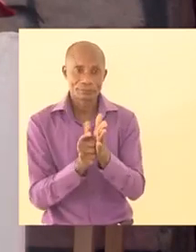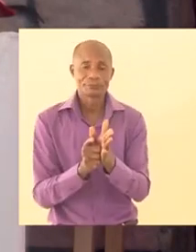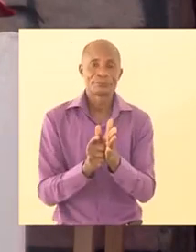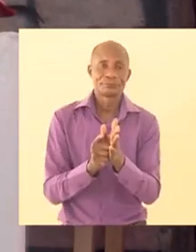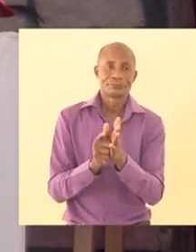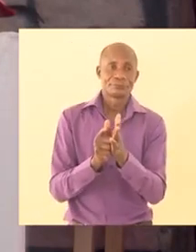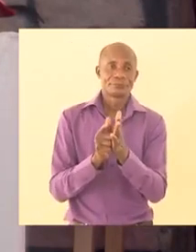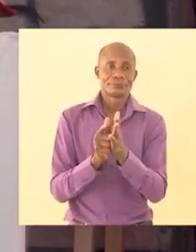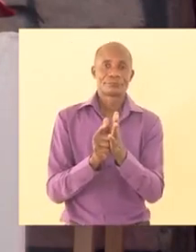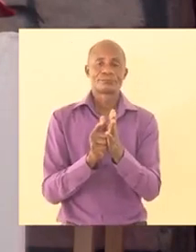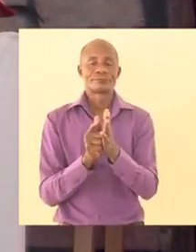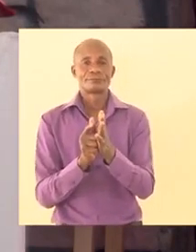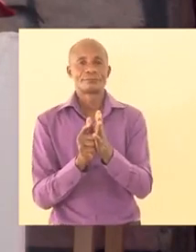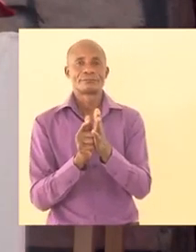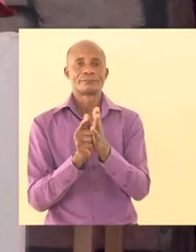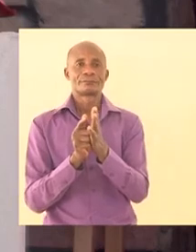Testament,